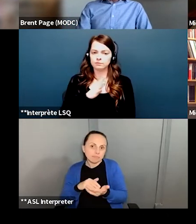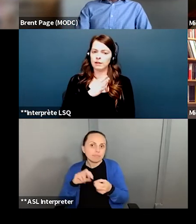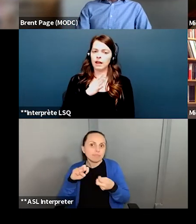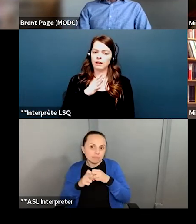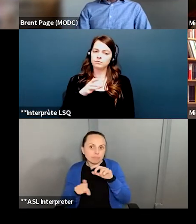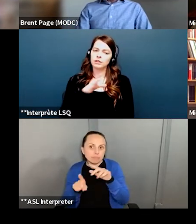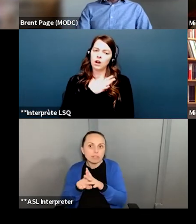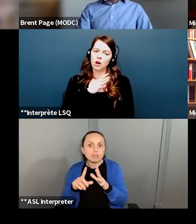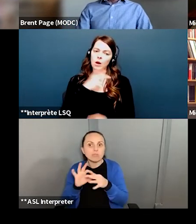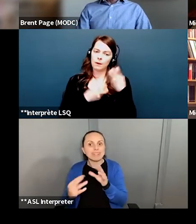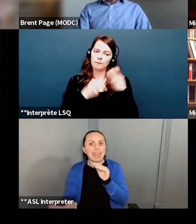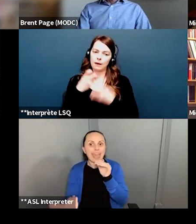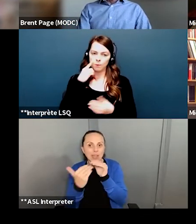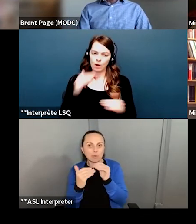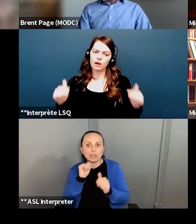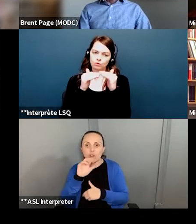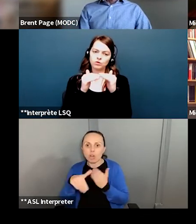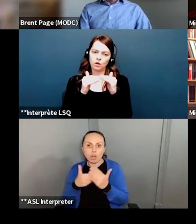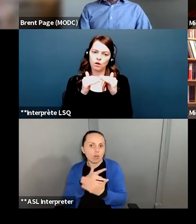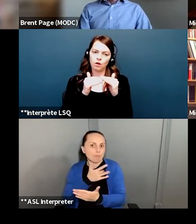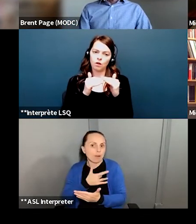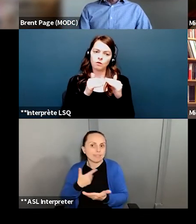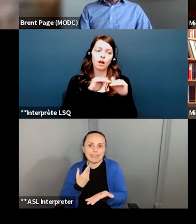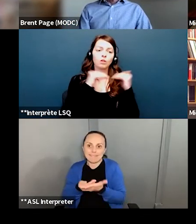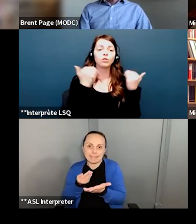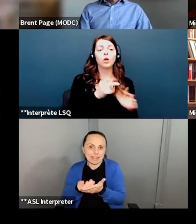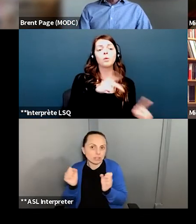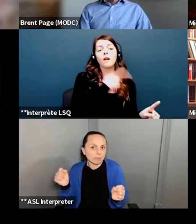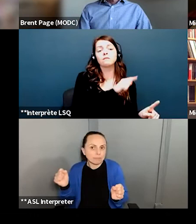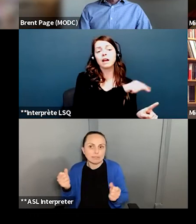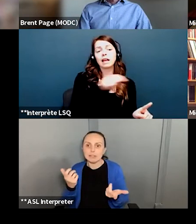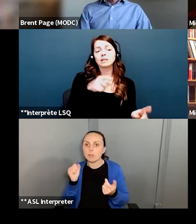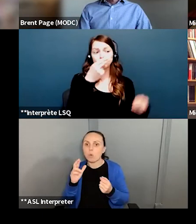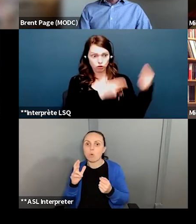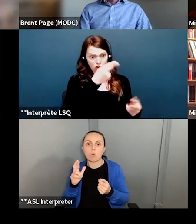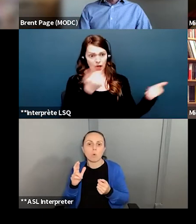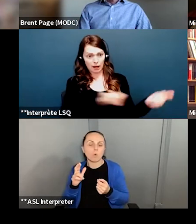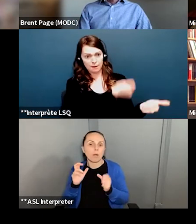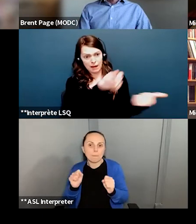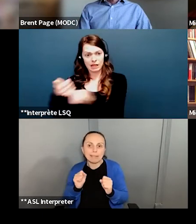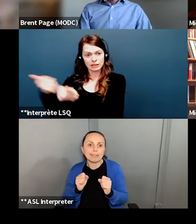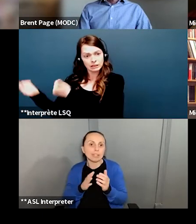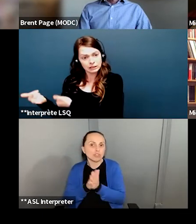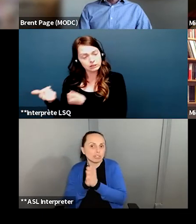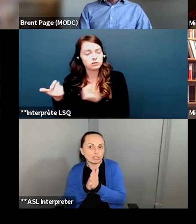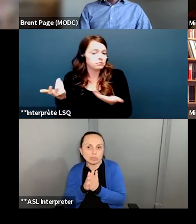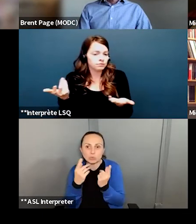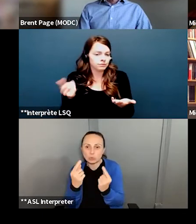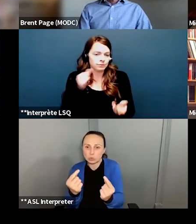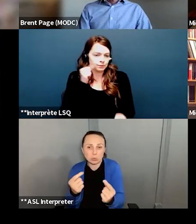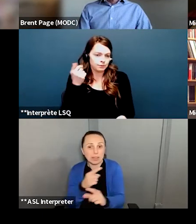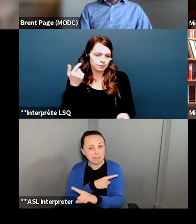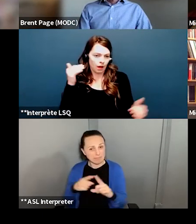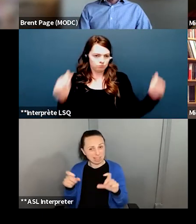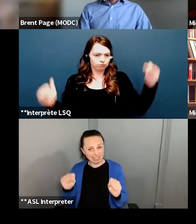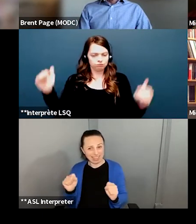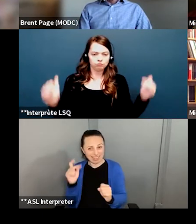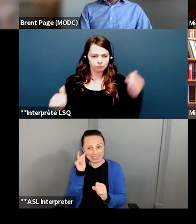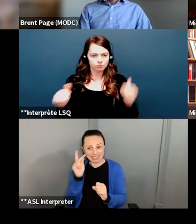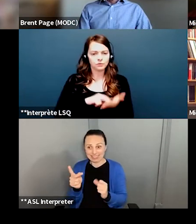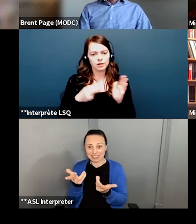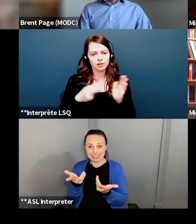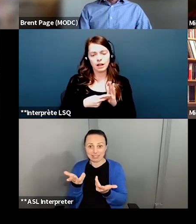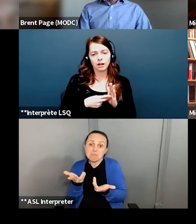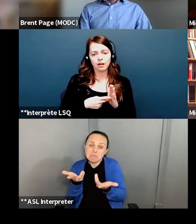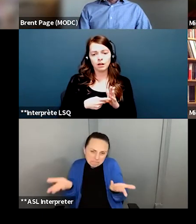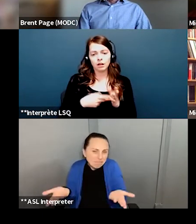of equity because not all provinces will have the financial capacity or ability or interest to do so. But we could see,